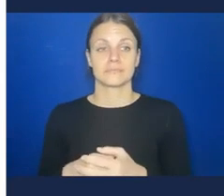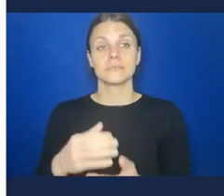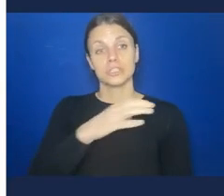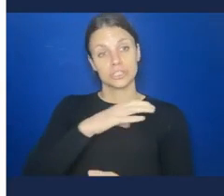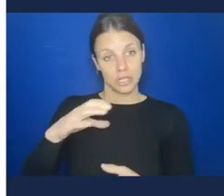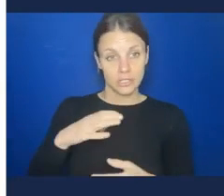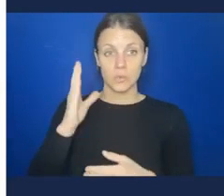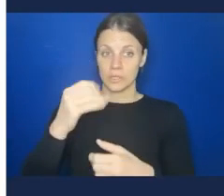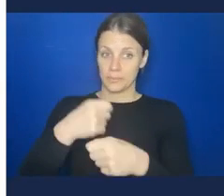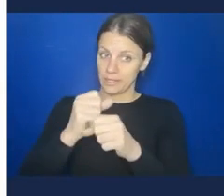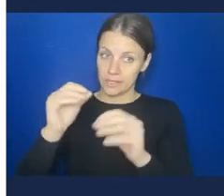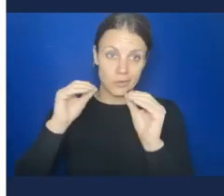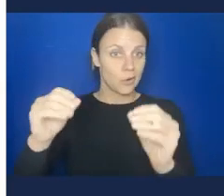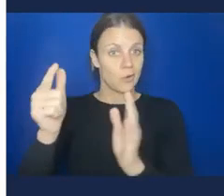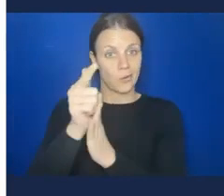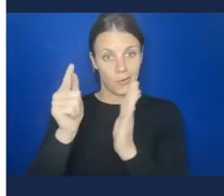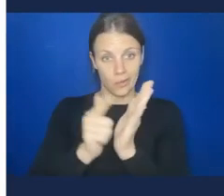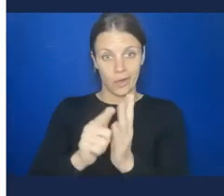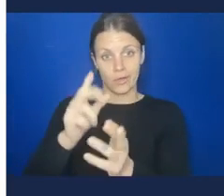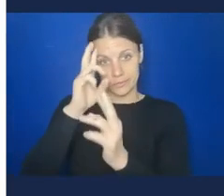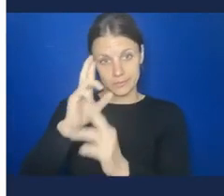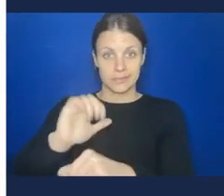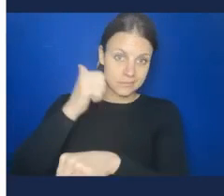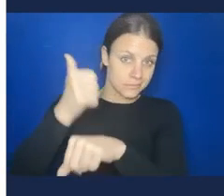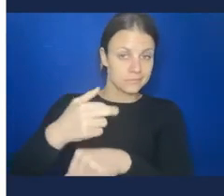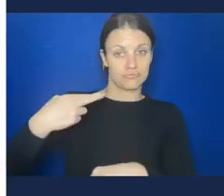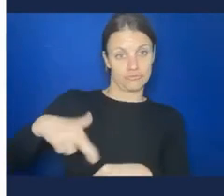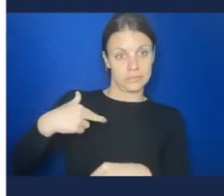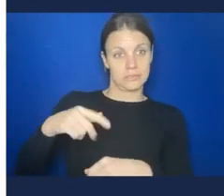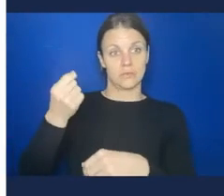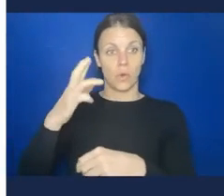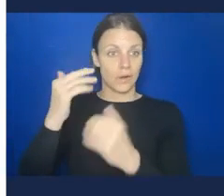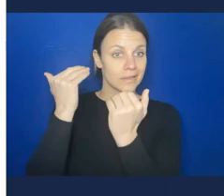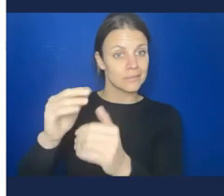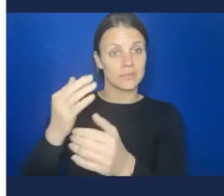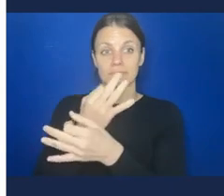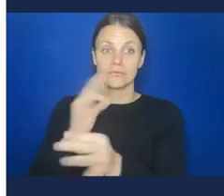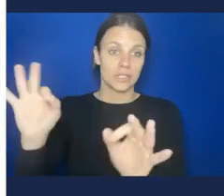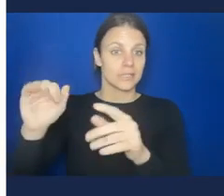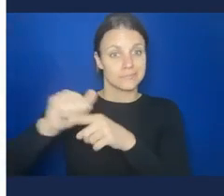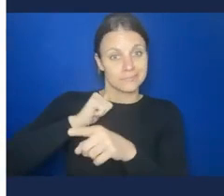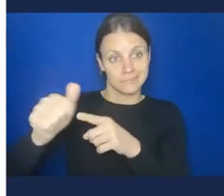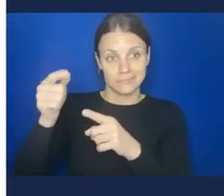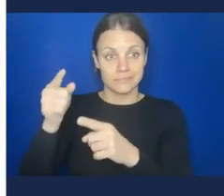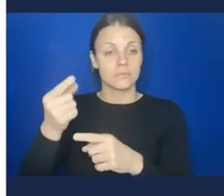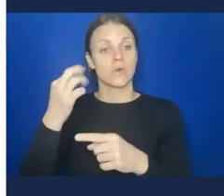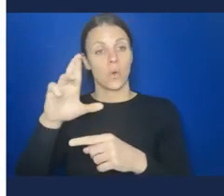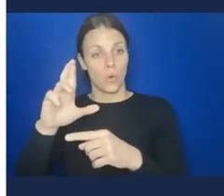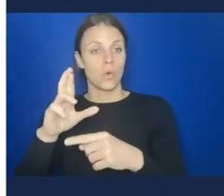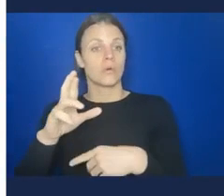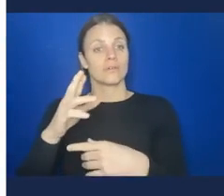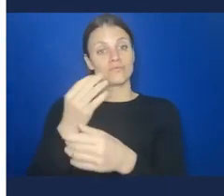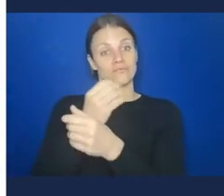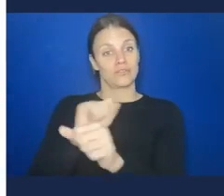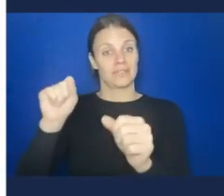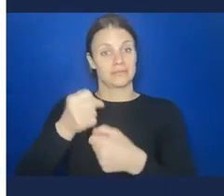shall make no law respecting an establishment of religion or prohibiting the free exercise thereof, or abridging the freedom of speech or of the